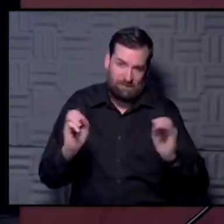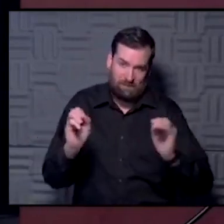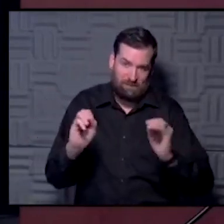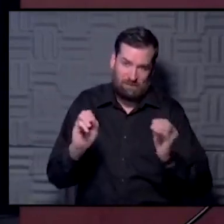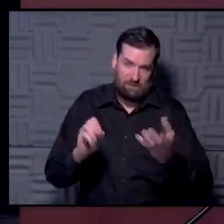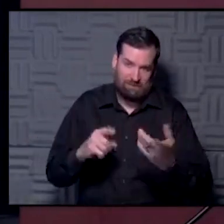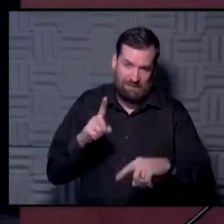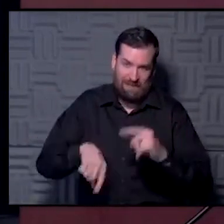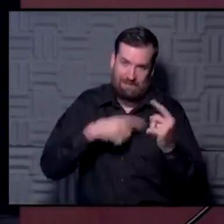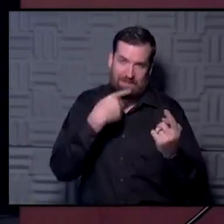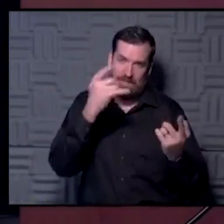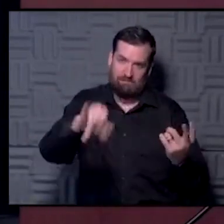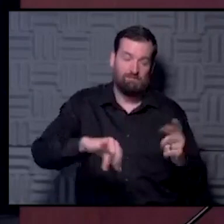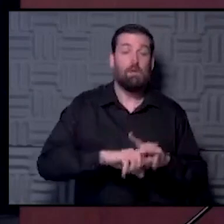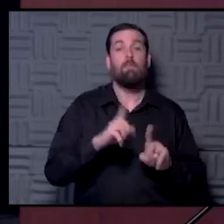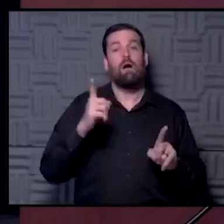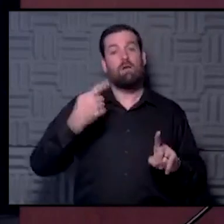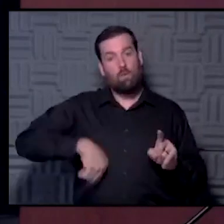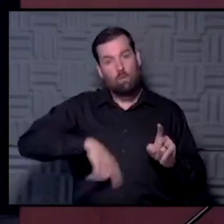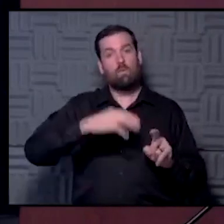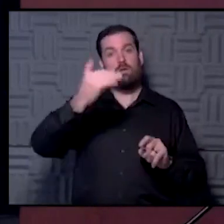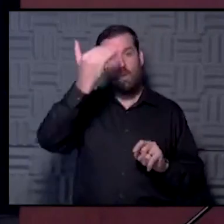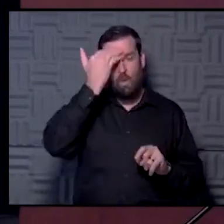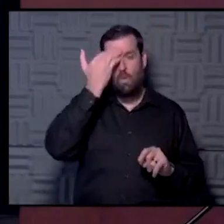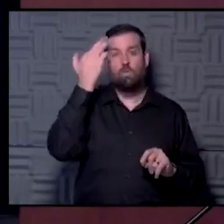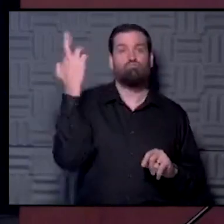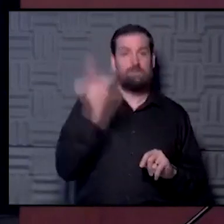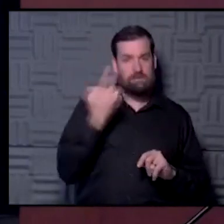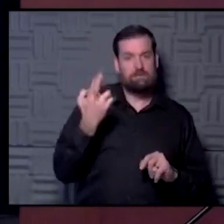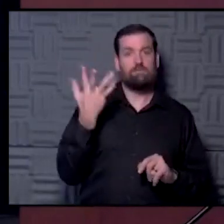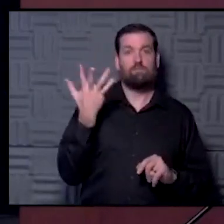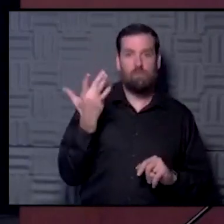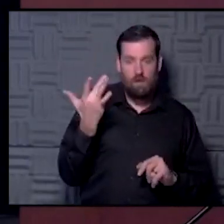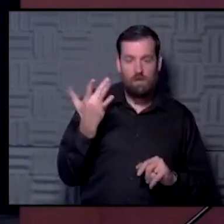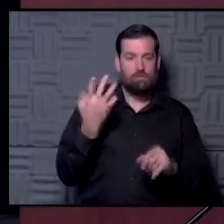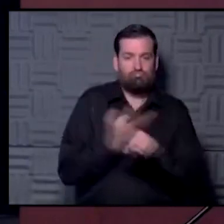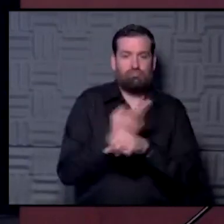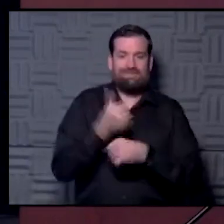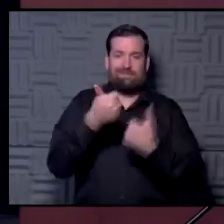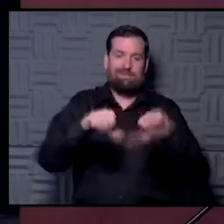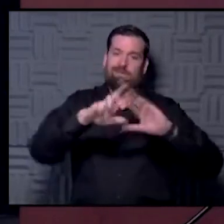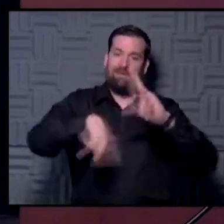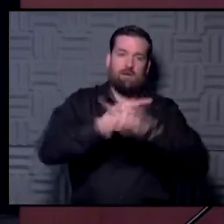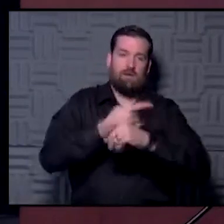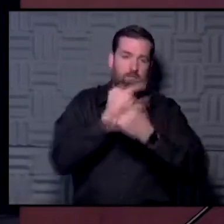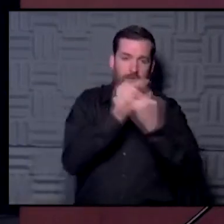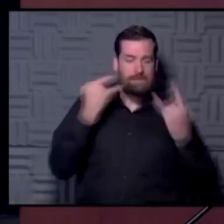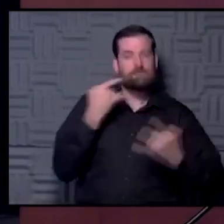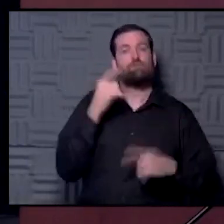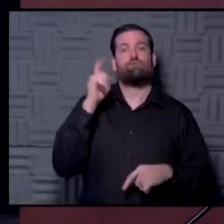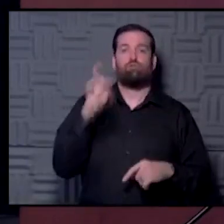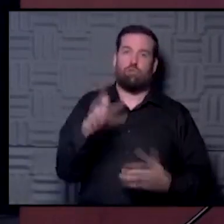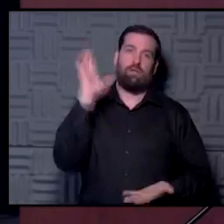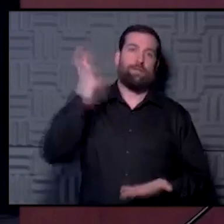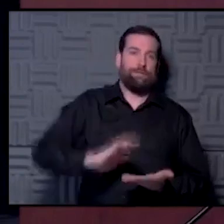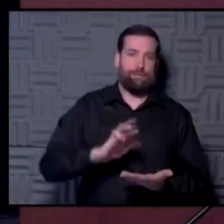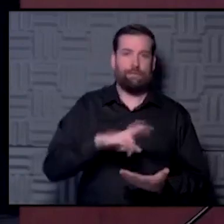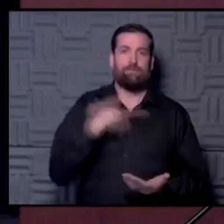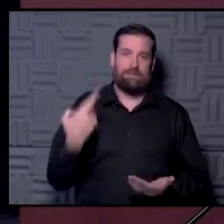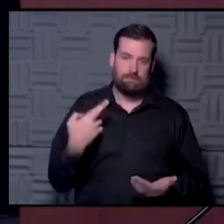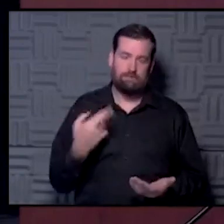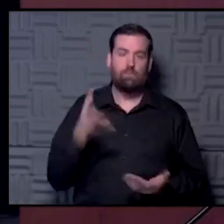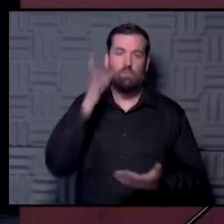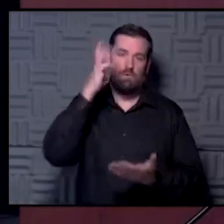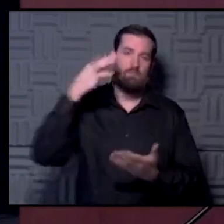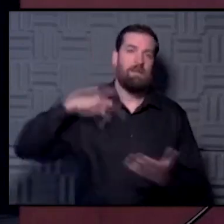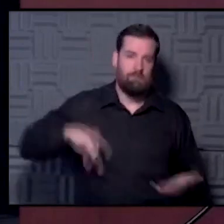But the things that we do know and the reasons that we use any sort of mask as a barrier device should reduce your risk and would be